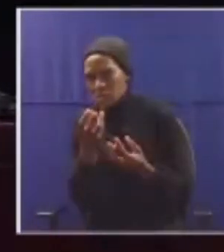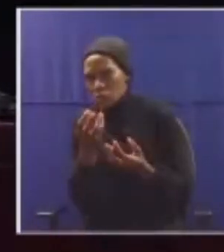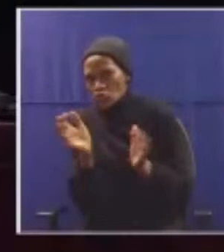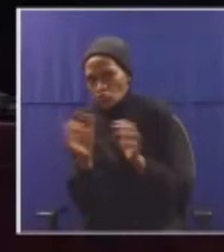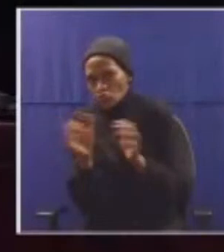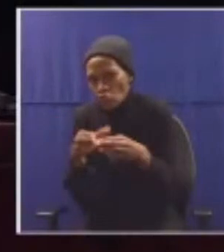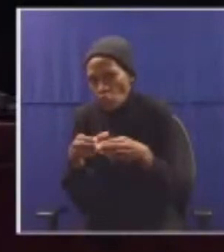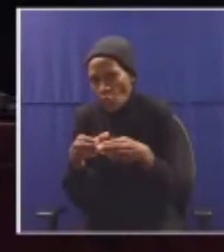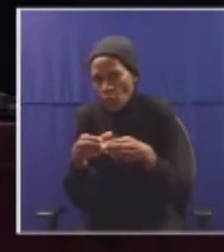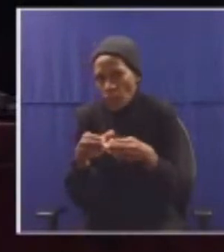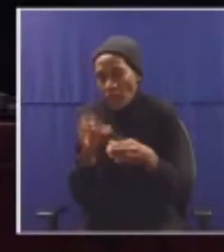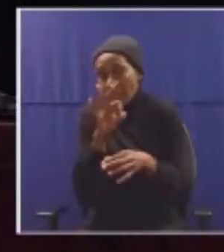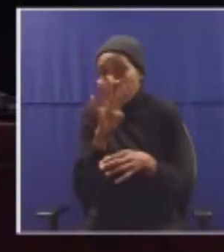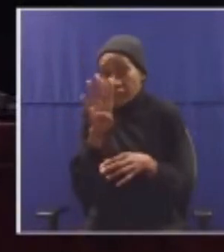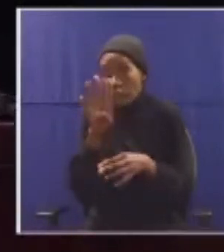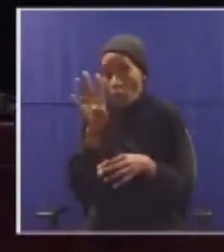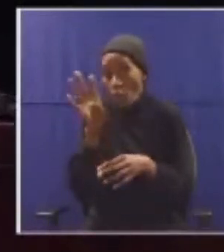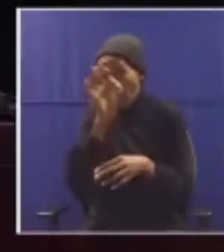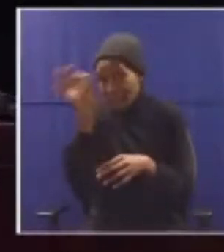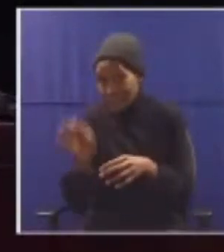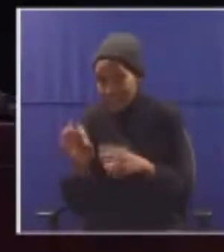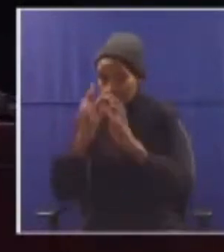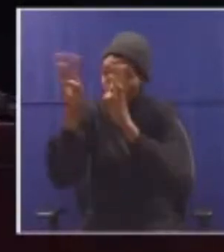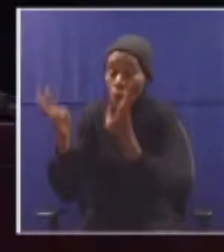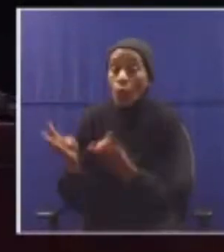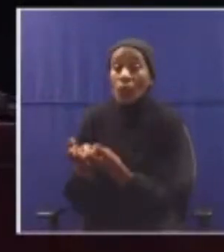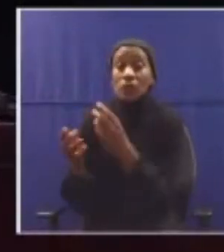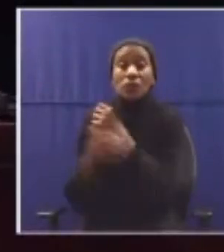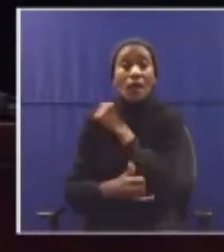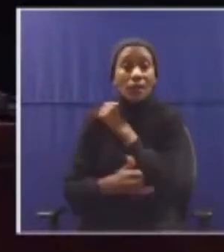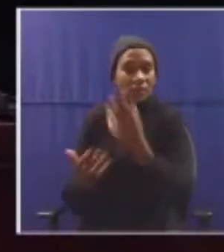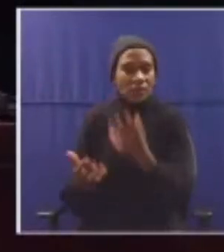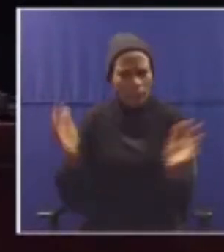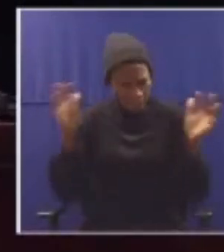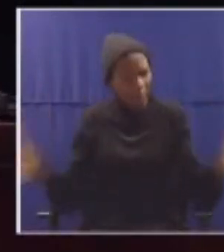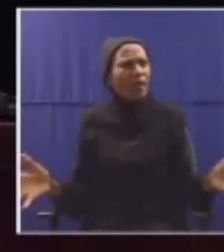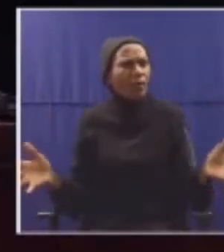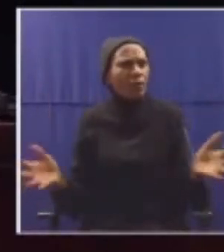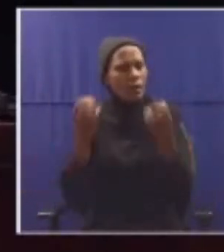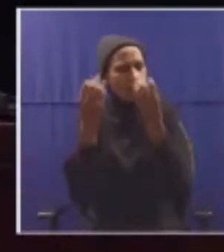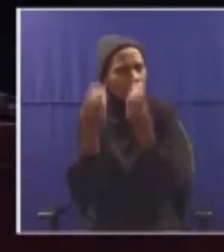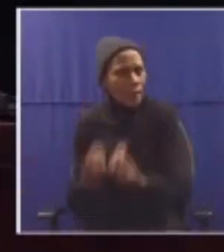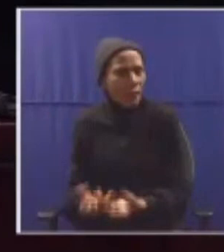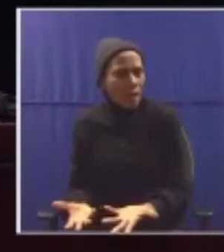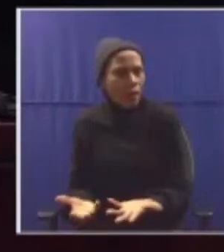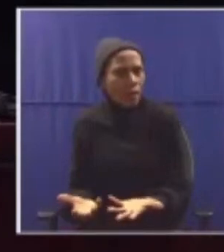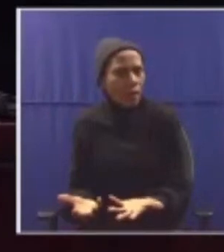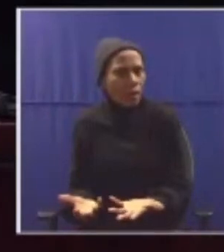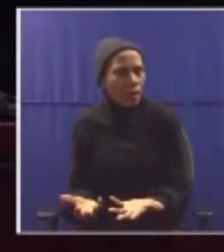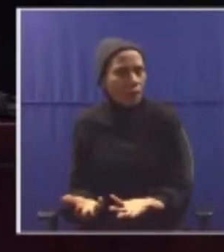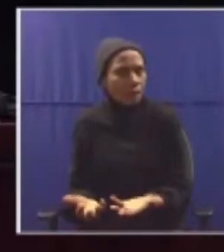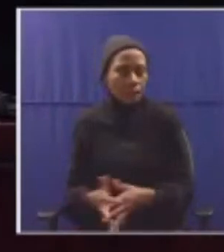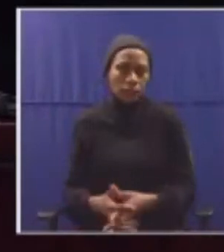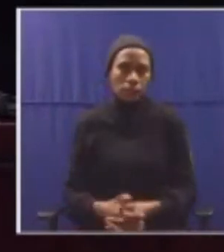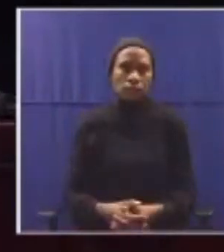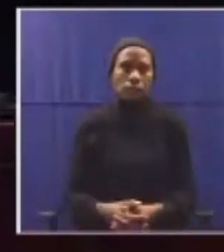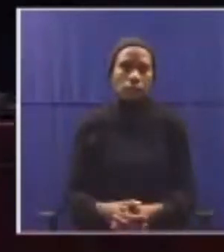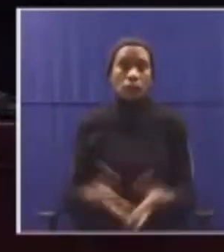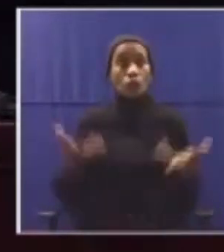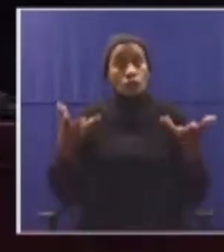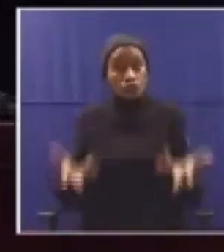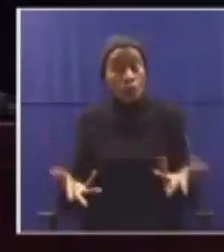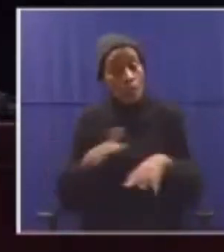say, 34.3% of the world, which is no small number by any stretch of imagination.